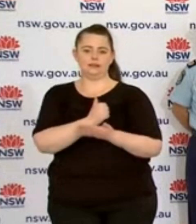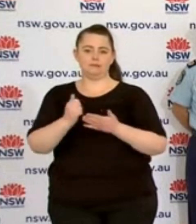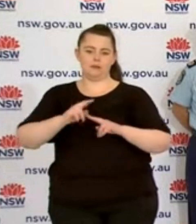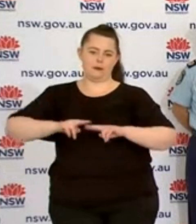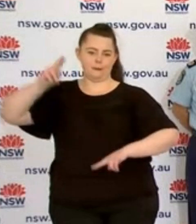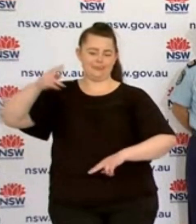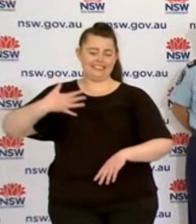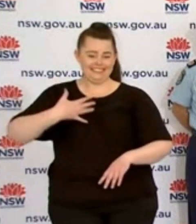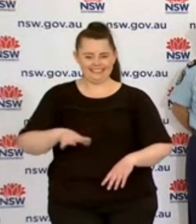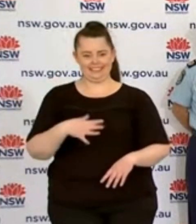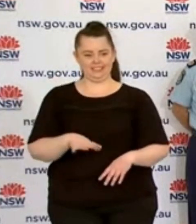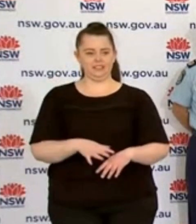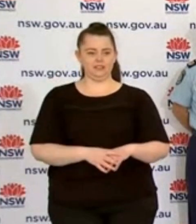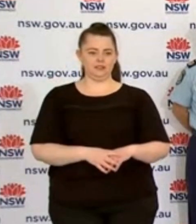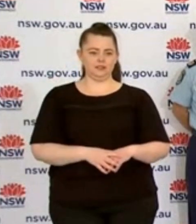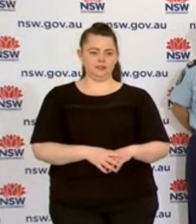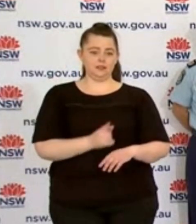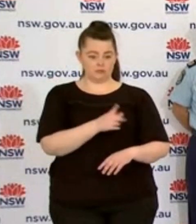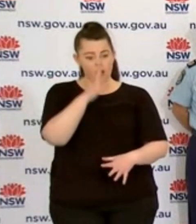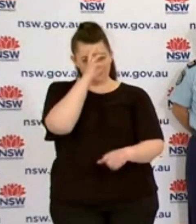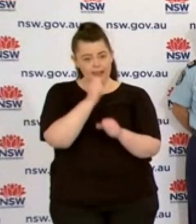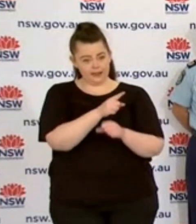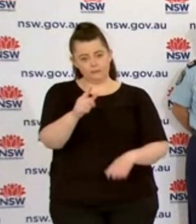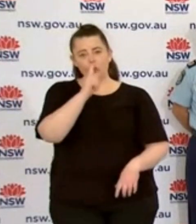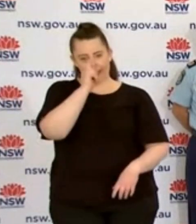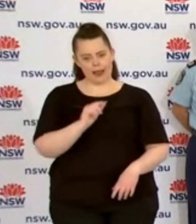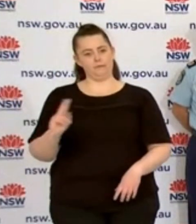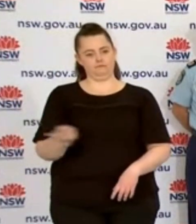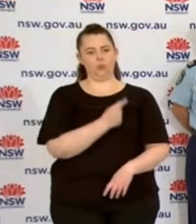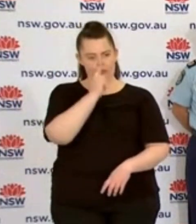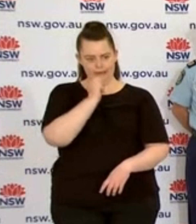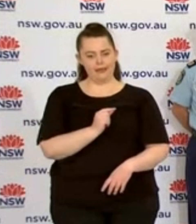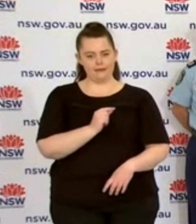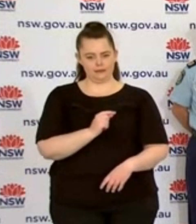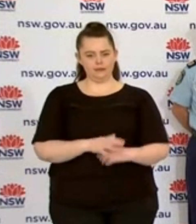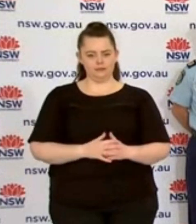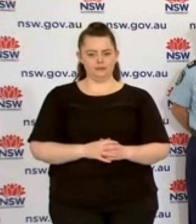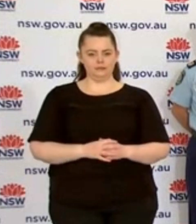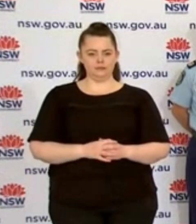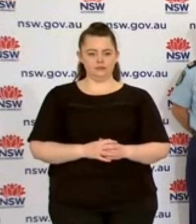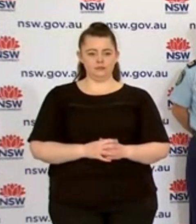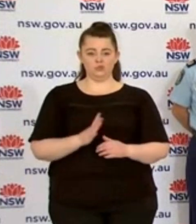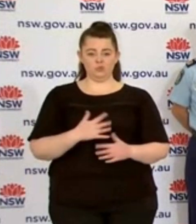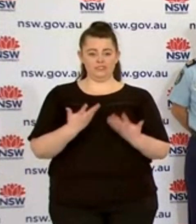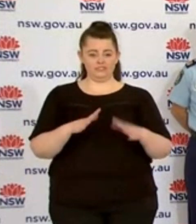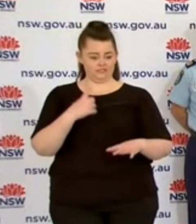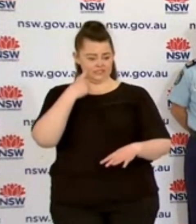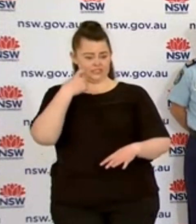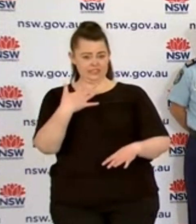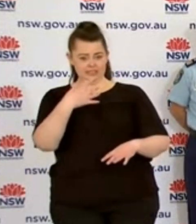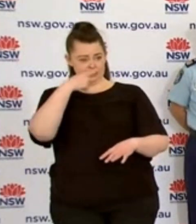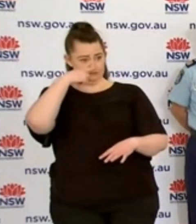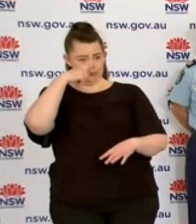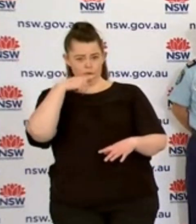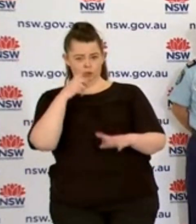but I have confidence in the people of this state to be able to achieve both. We've already seen people come out in droves to get vaccinated. We've